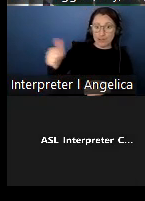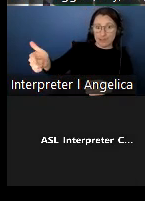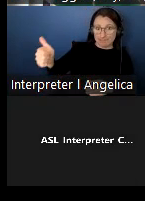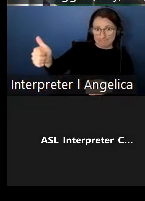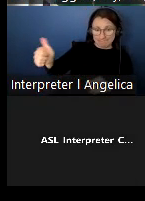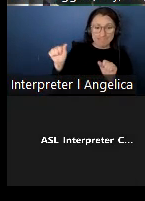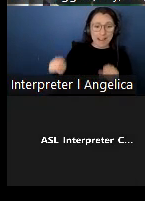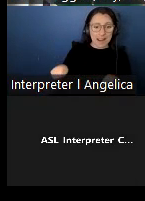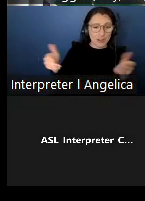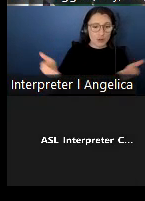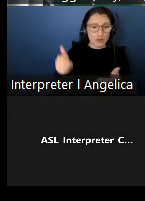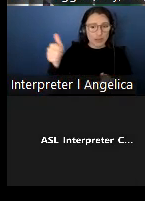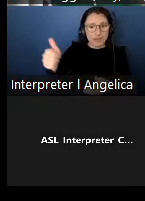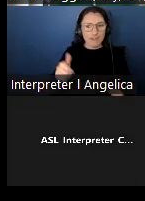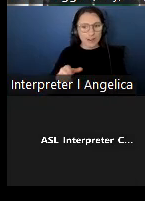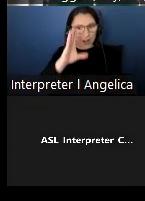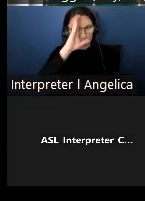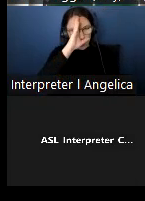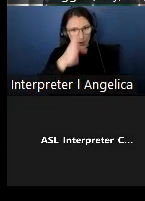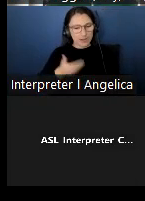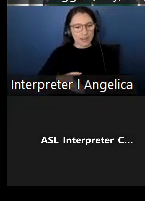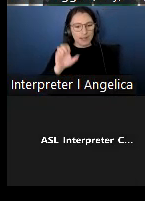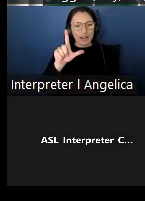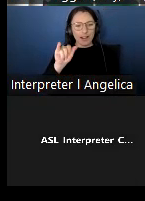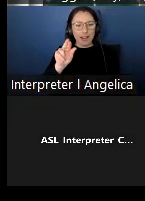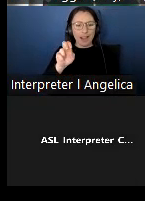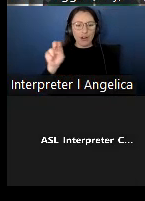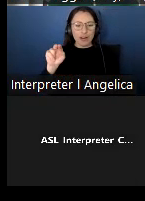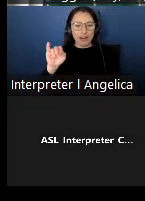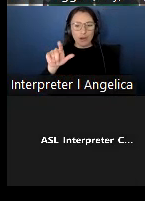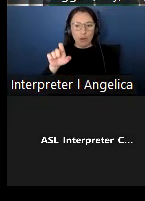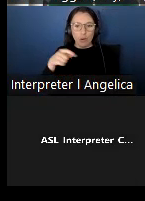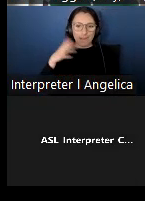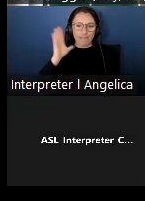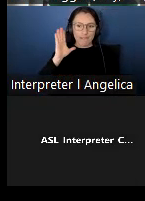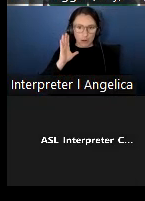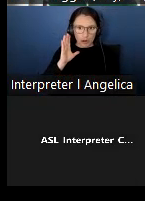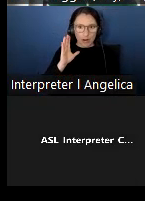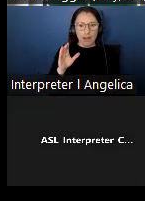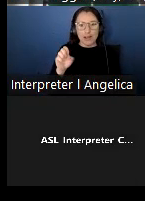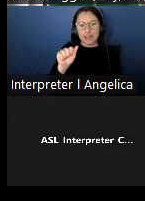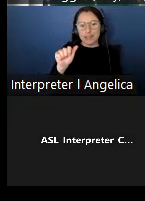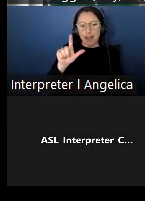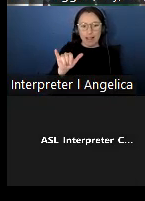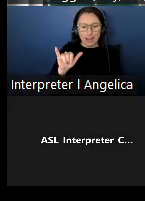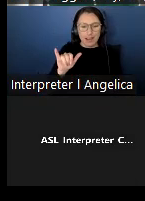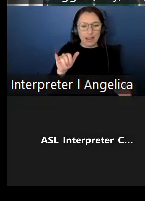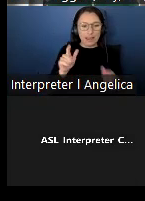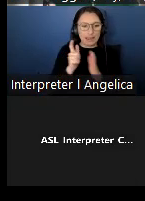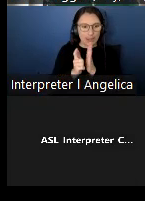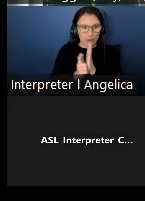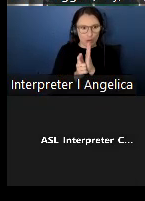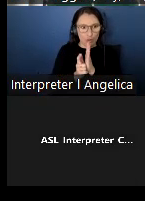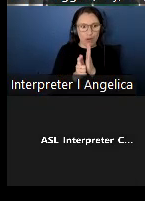themselves. Hello, my name is Claire Niggle, and I am a former SALI Legal Advocate. And